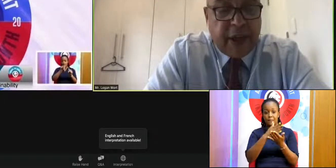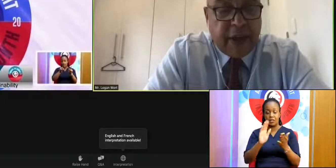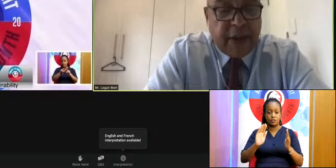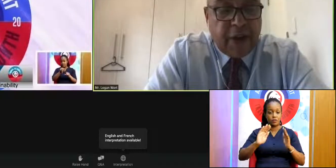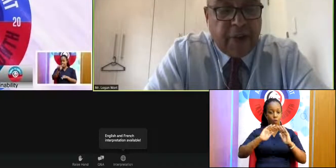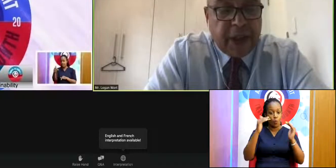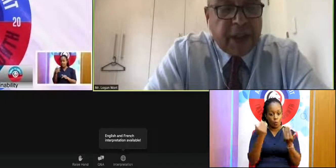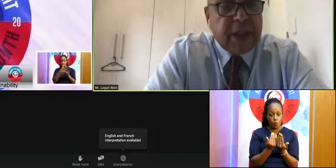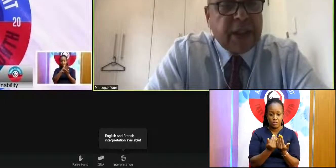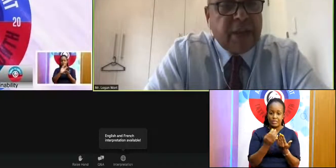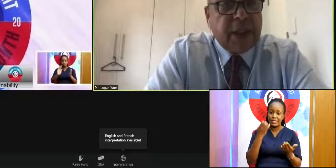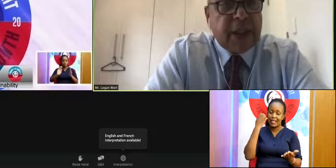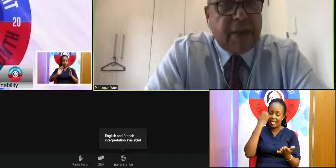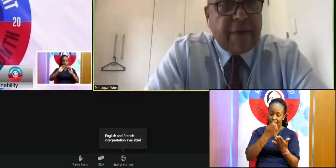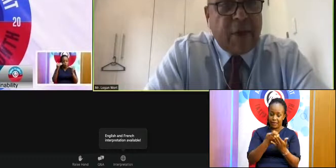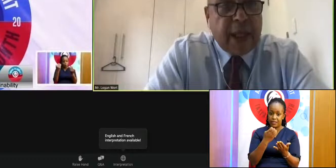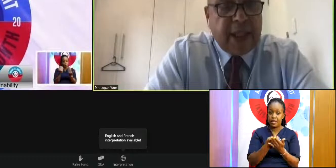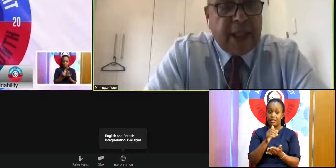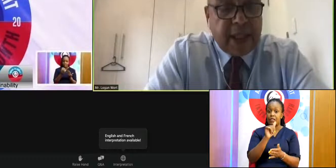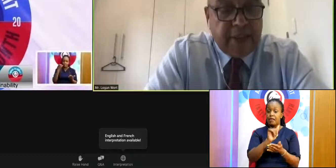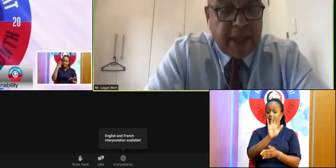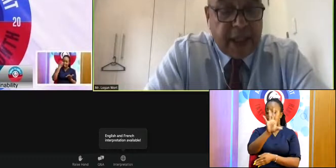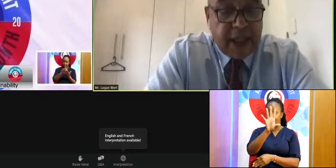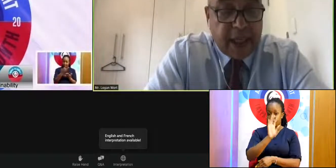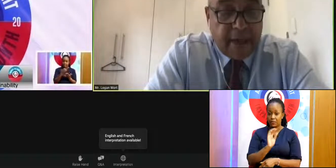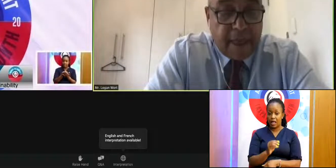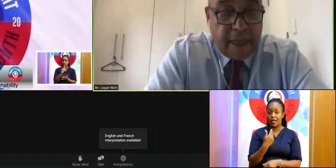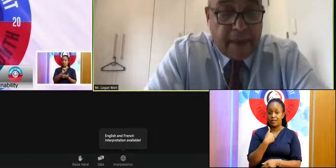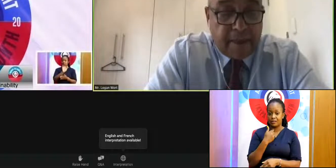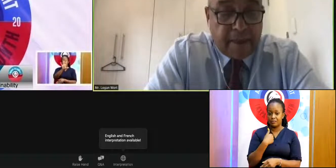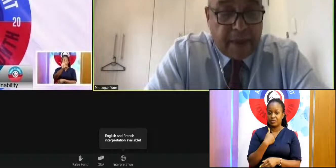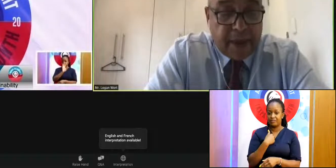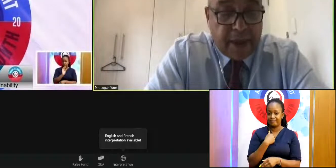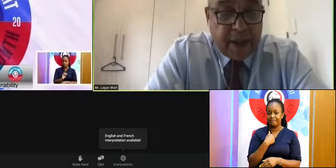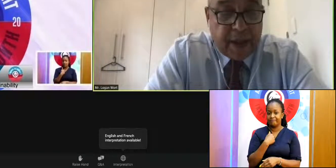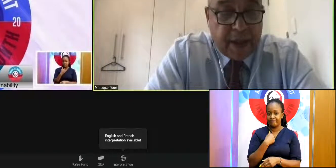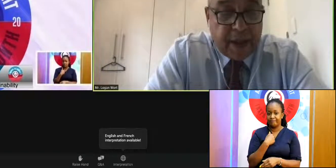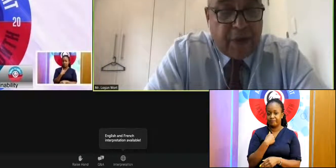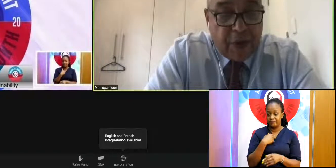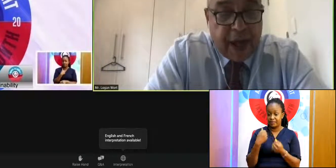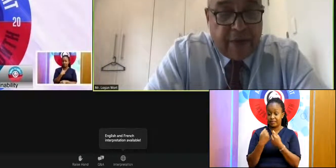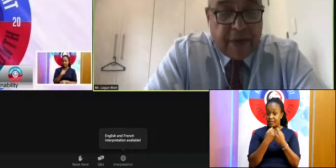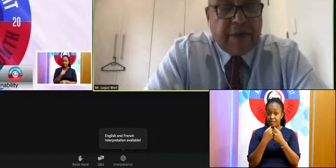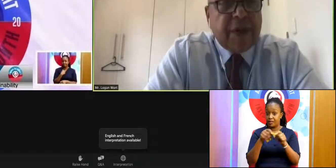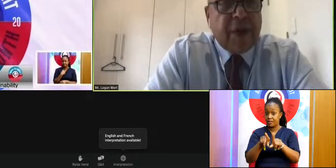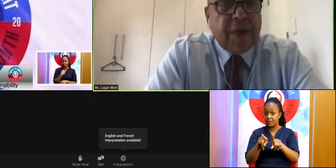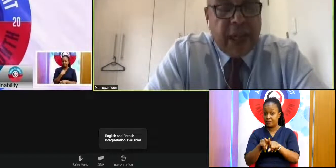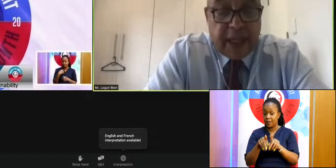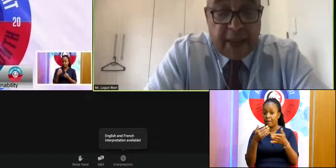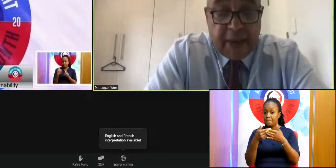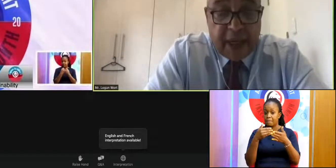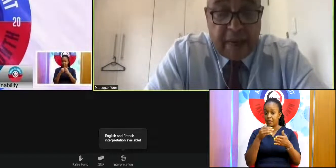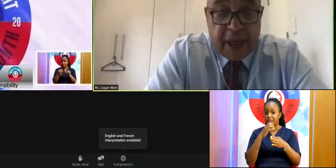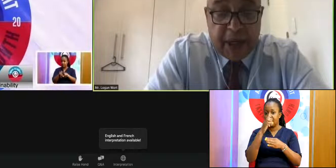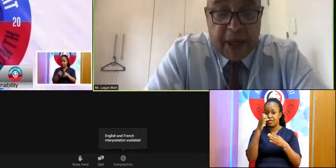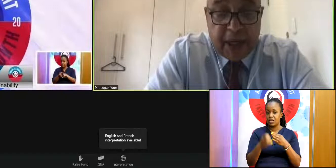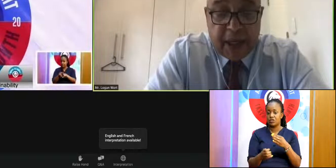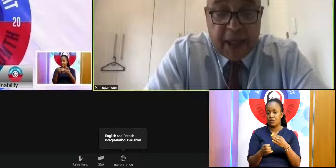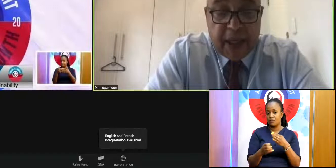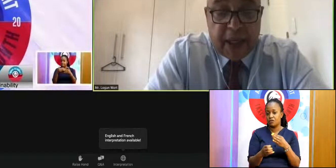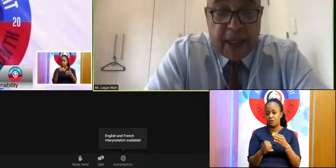that African economies will suffer quite significantly. Before the advent of the COVID-19